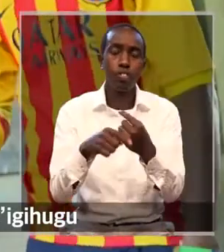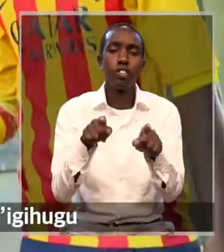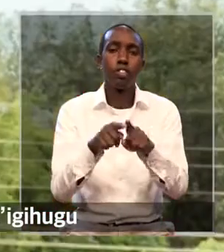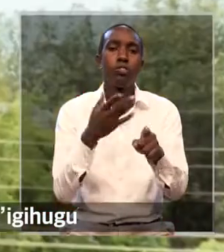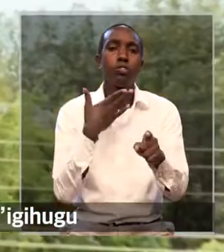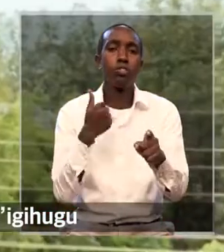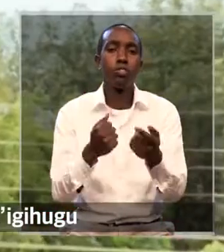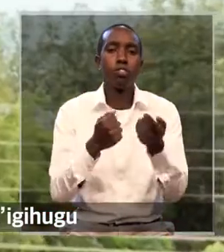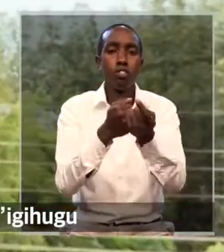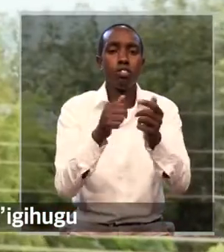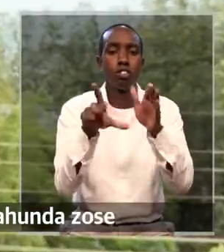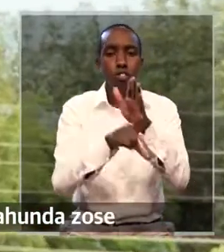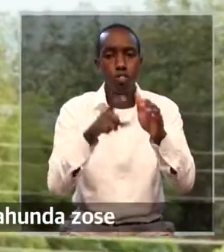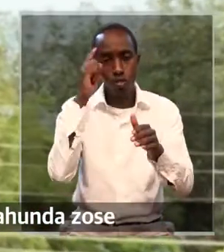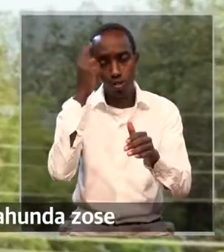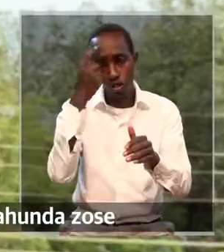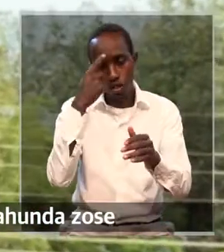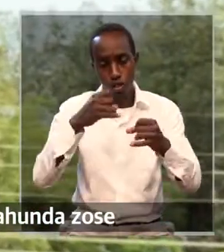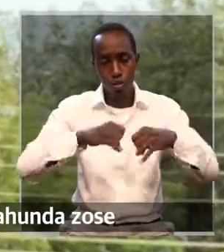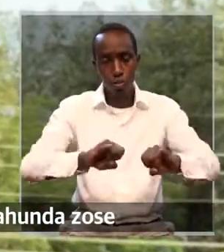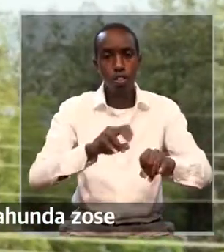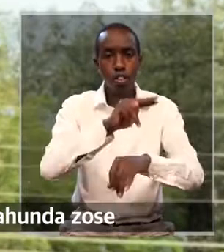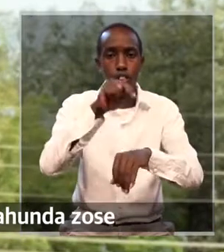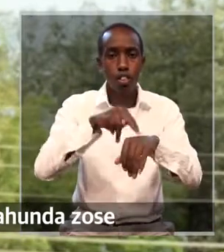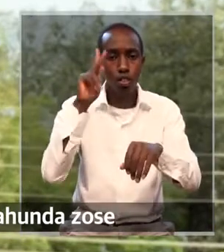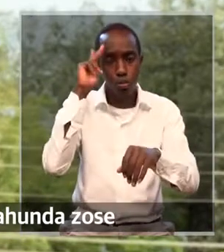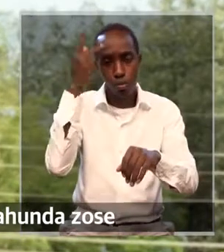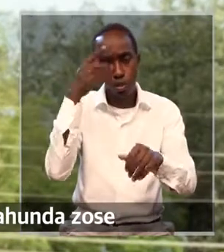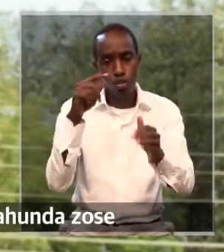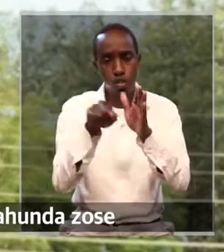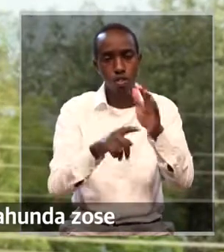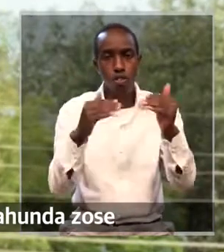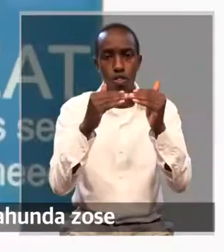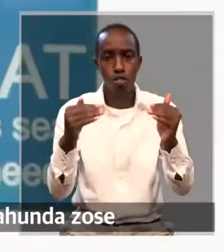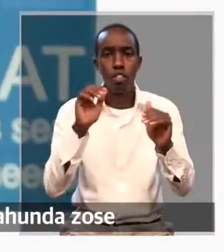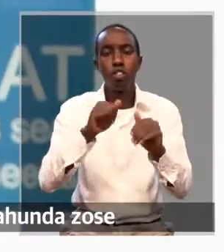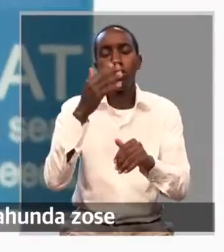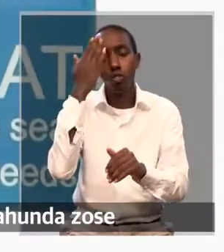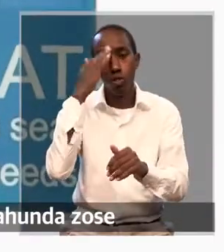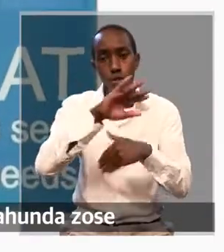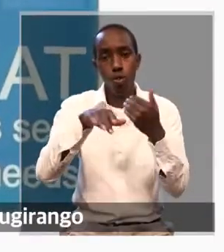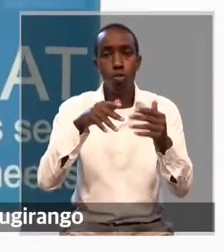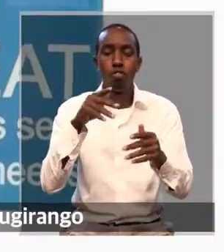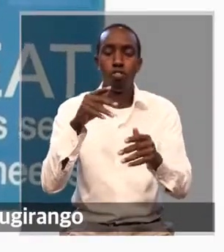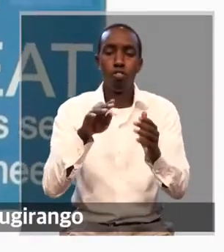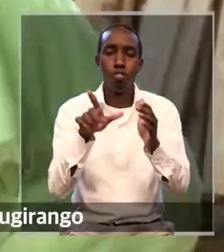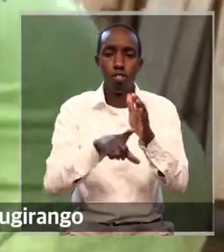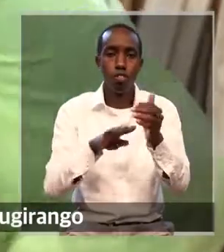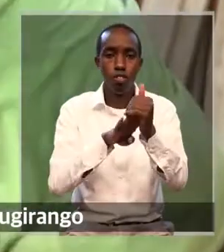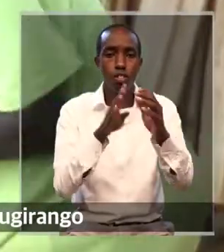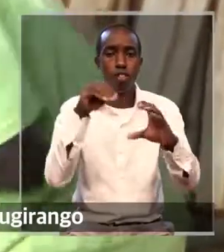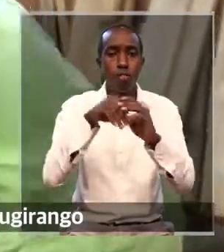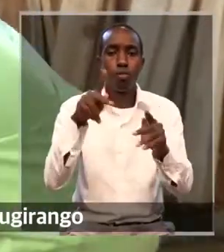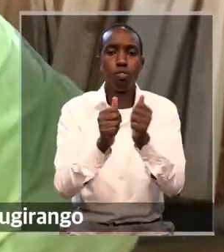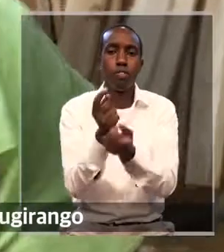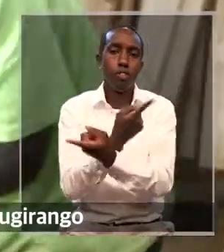We wanted to support local government to implement those national policies at local level to make sure that local development is also